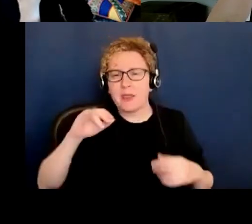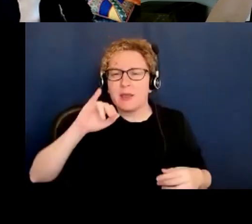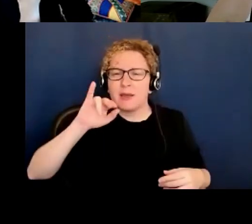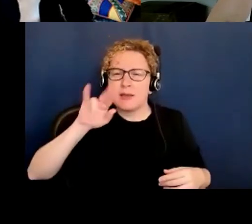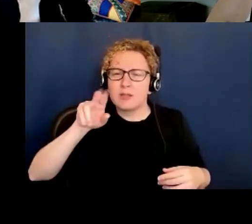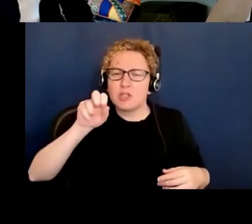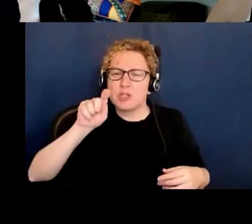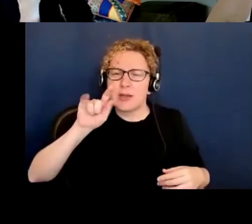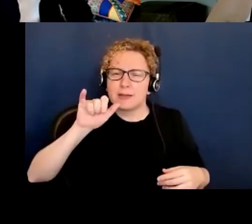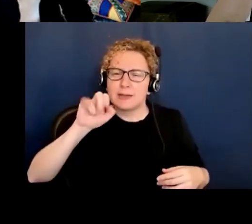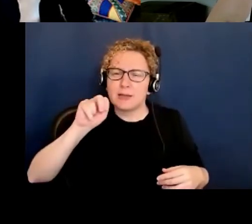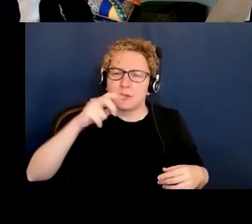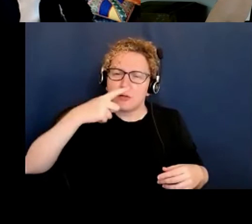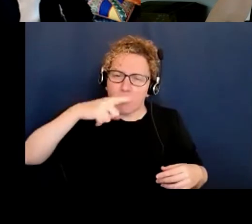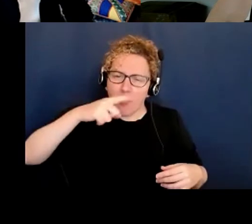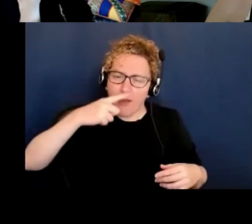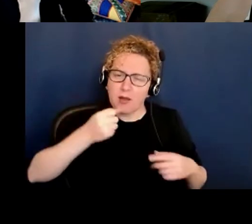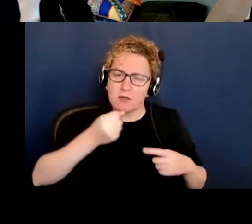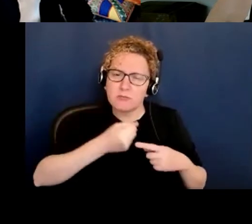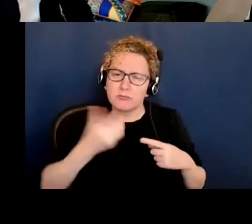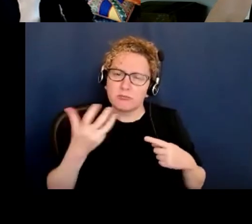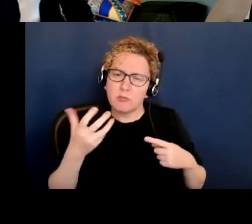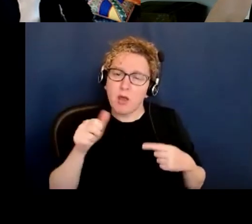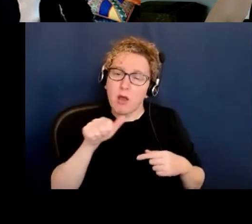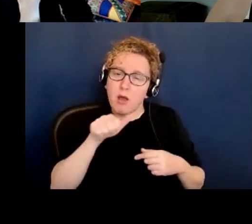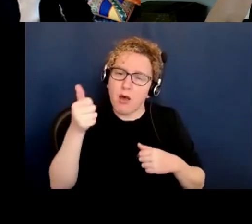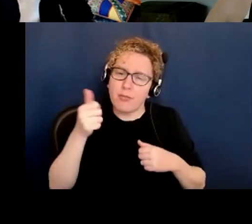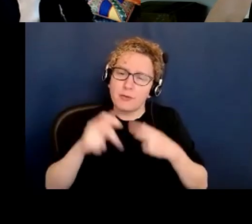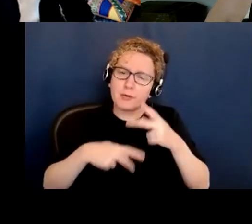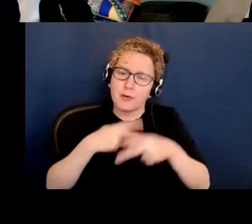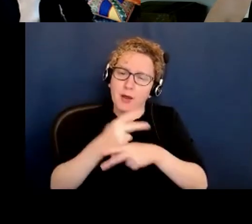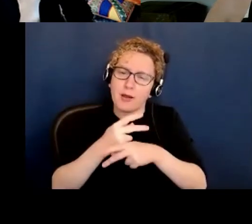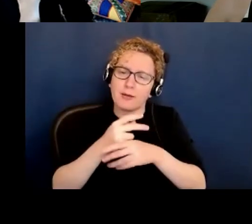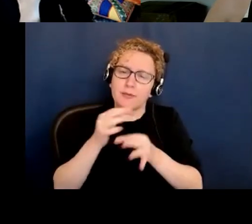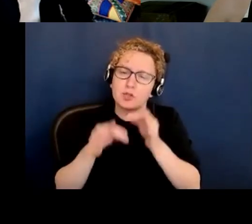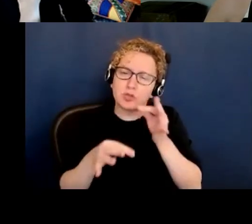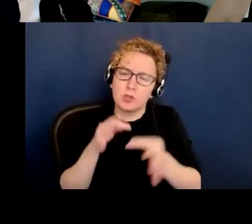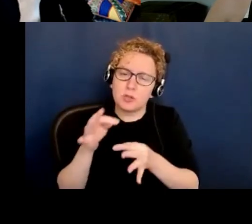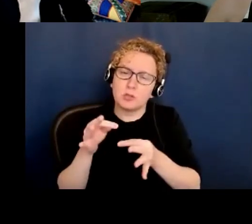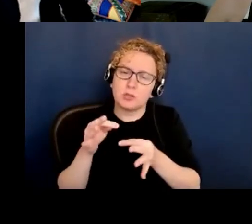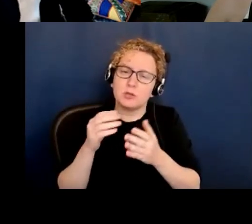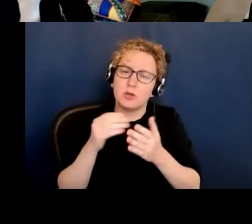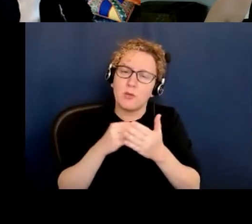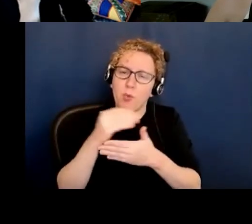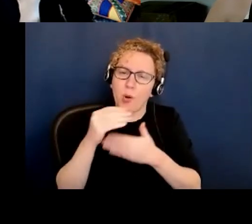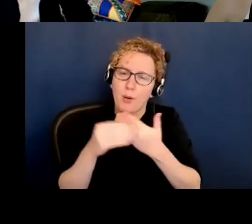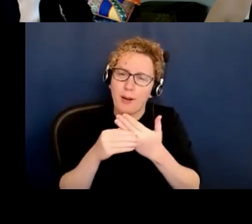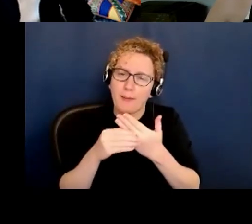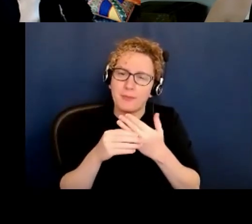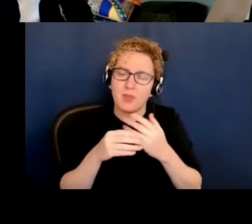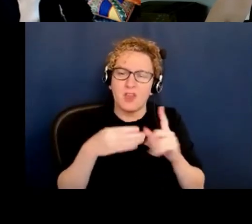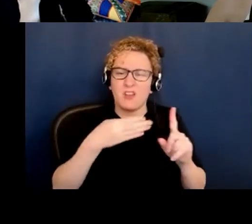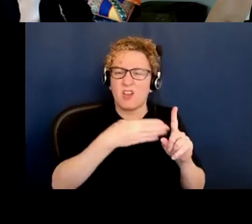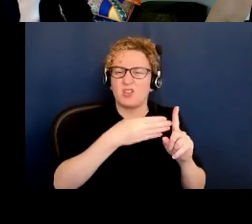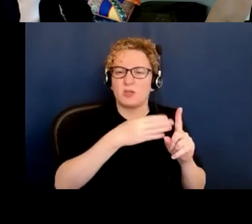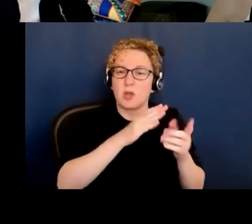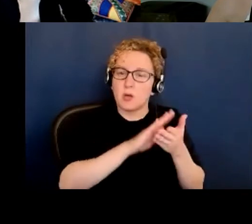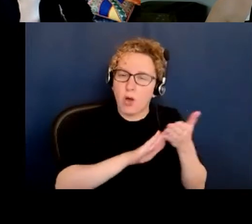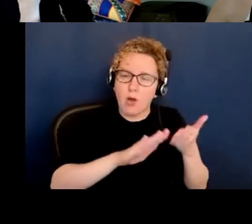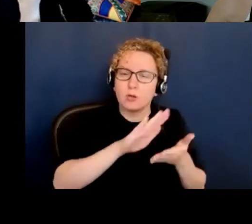other kinds of exchanges and programming sort of beyond sort of the collegiate